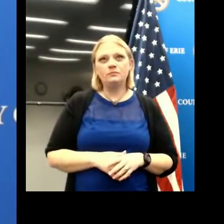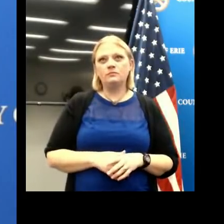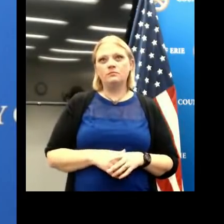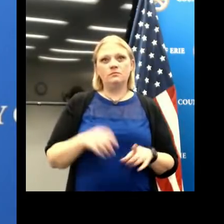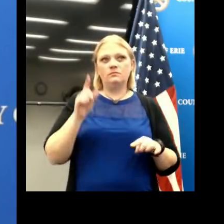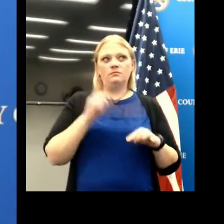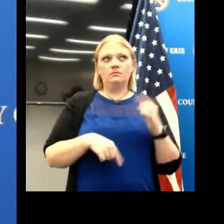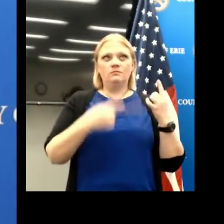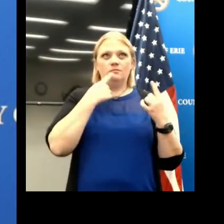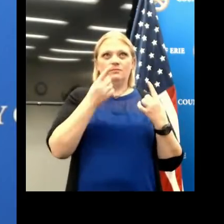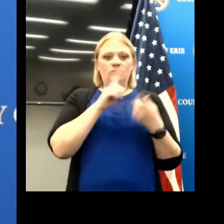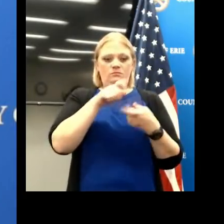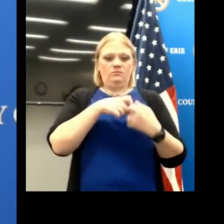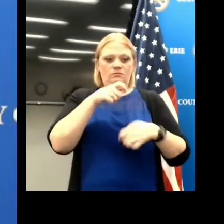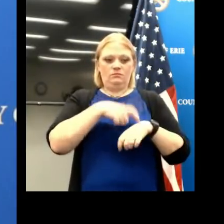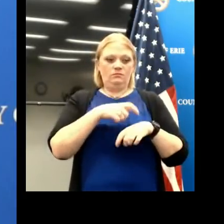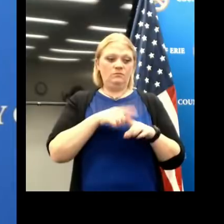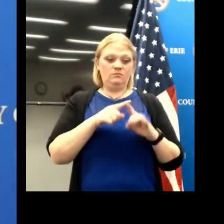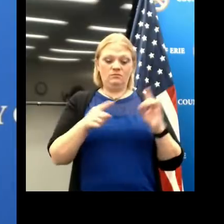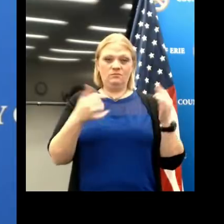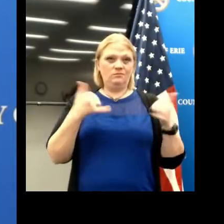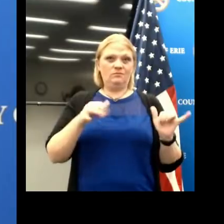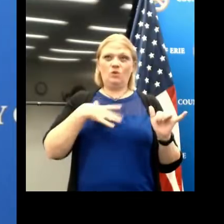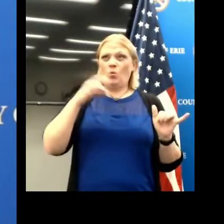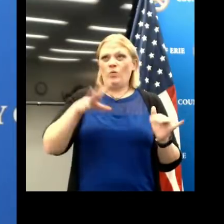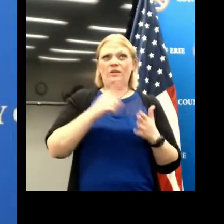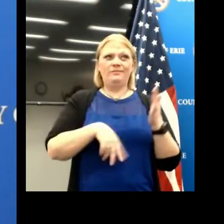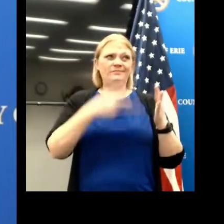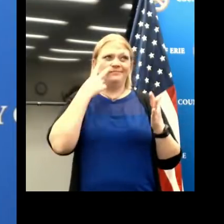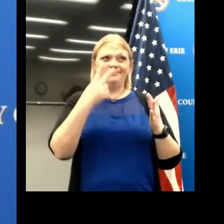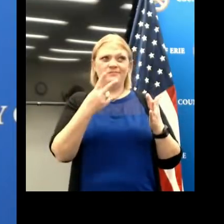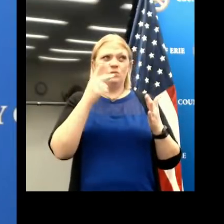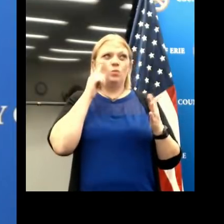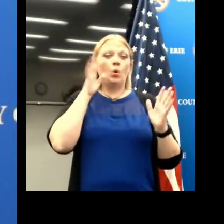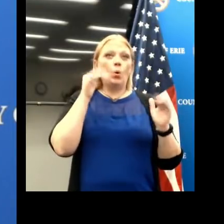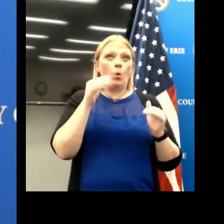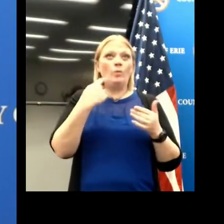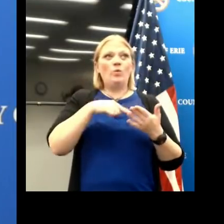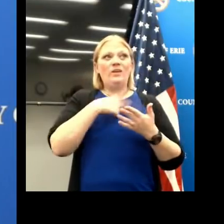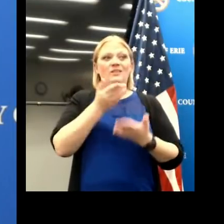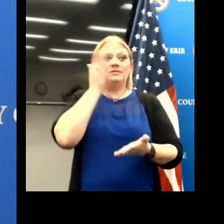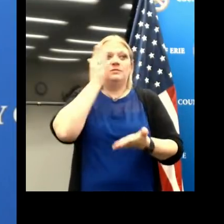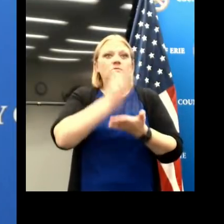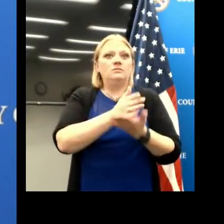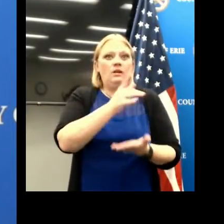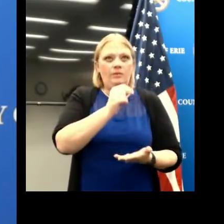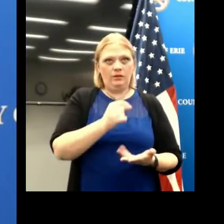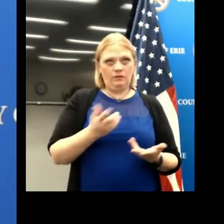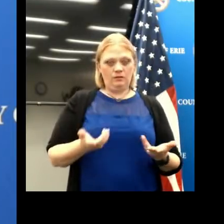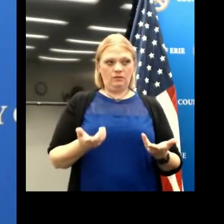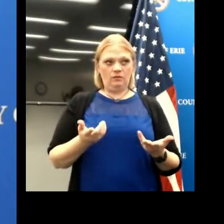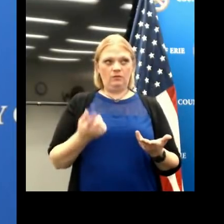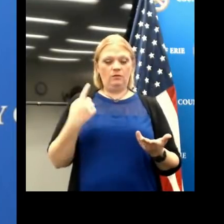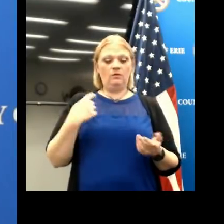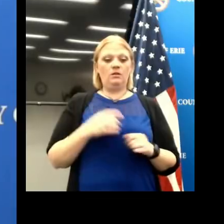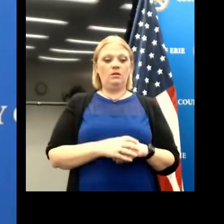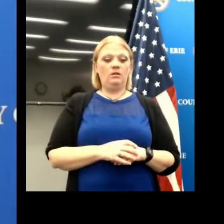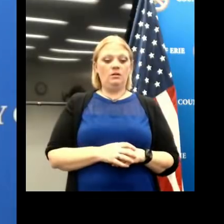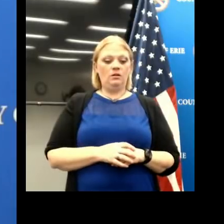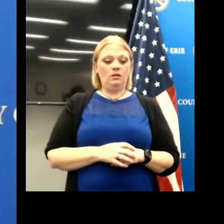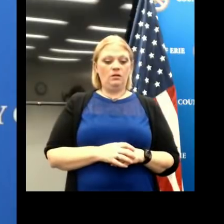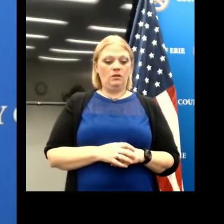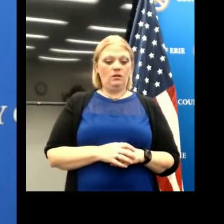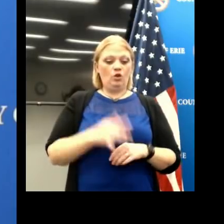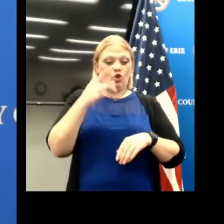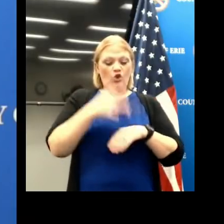you a definitive time, but we don't like what we're seeing, and we're hopeful that we can stem the tide. As I said when we discussed this